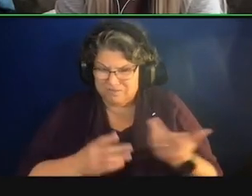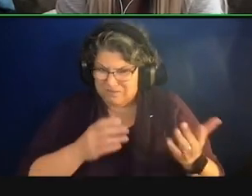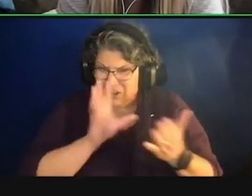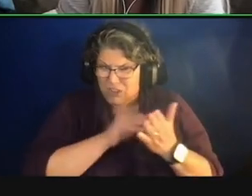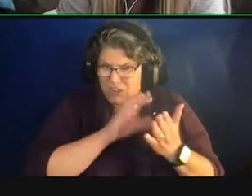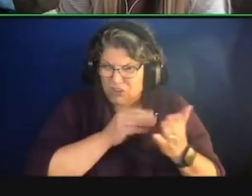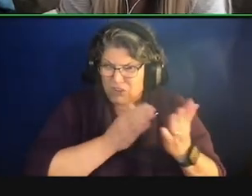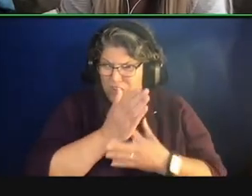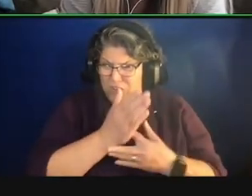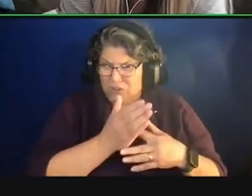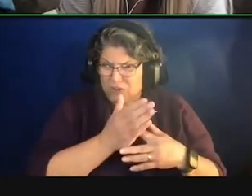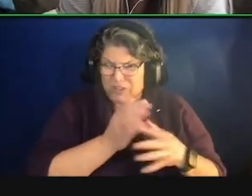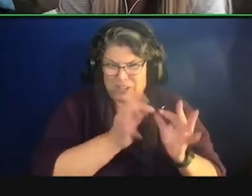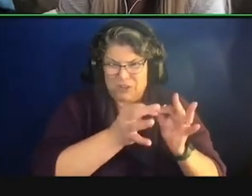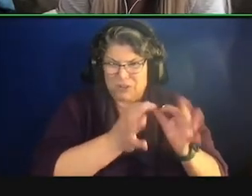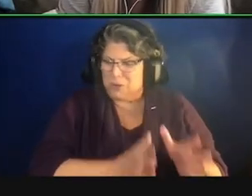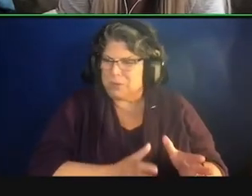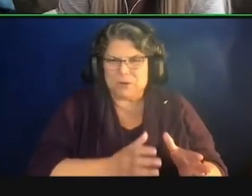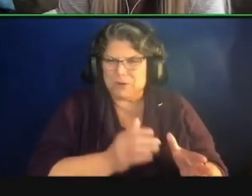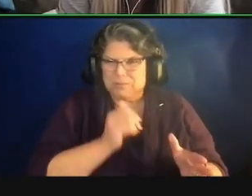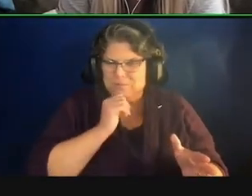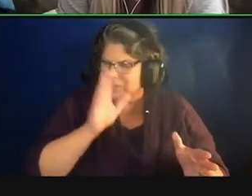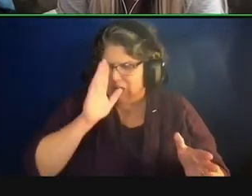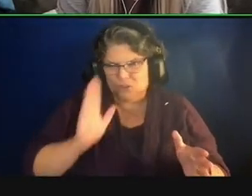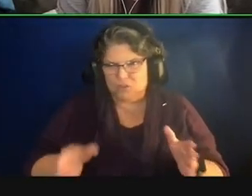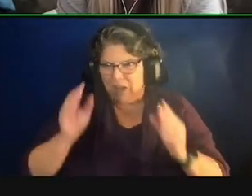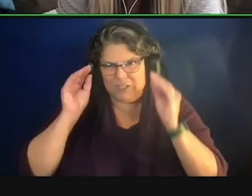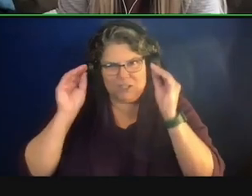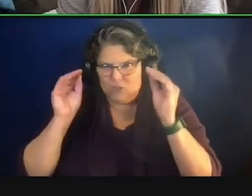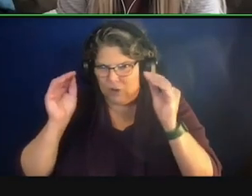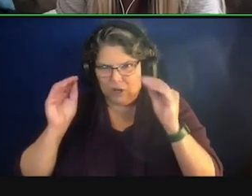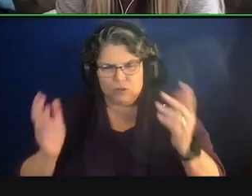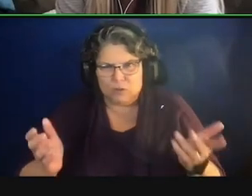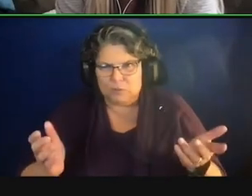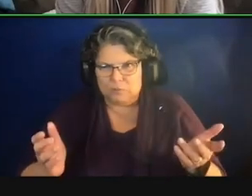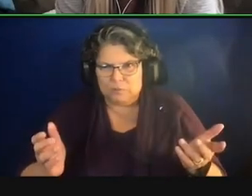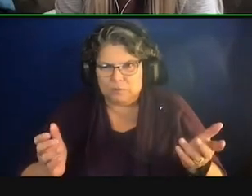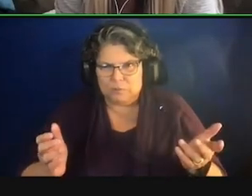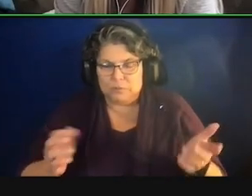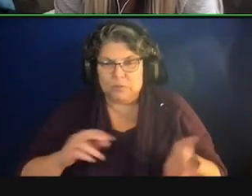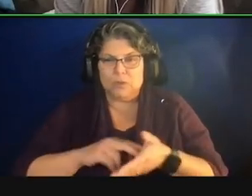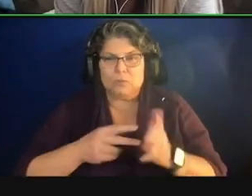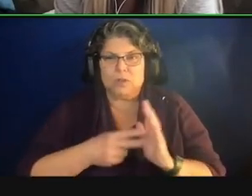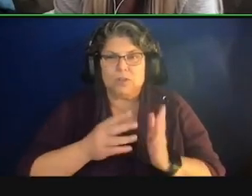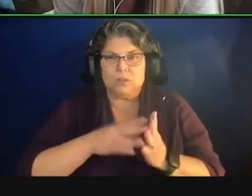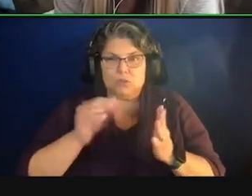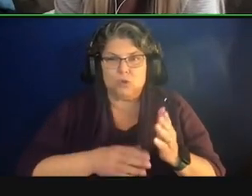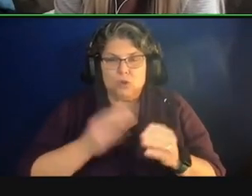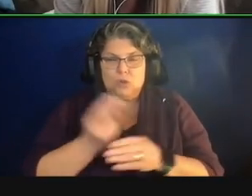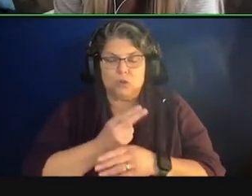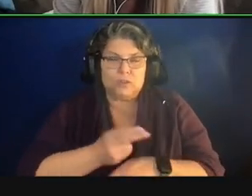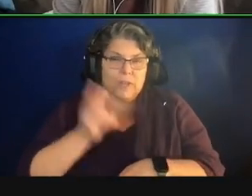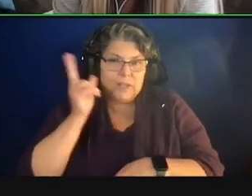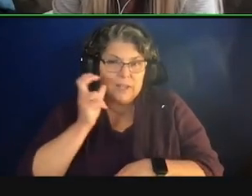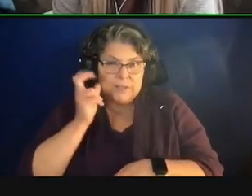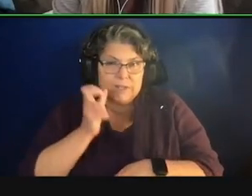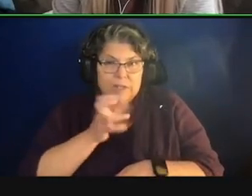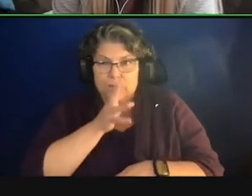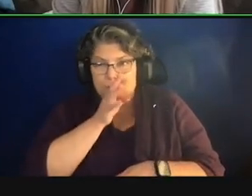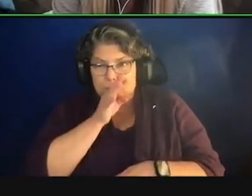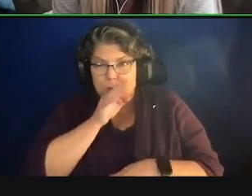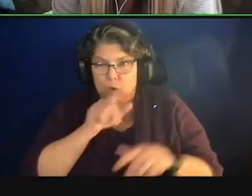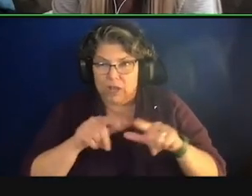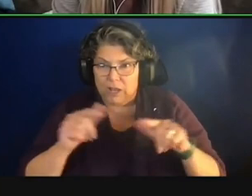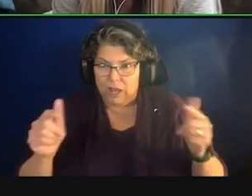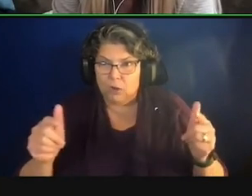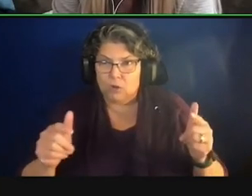not direct instruction. So a student who is using listening and spoken language and learning